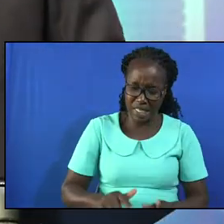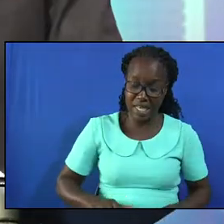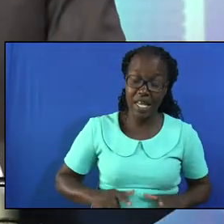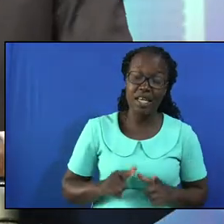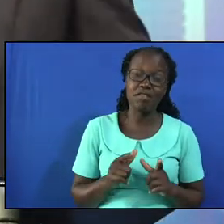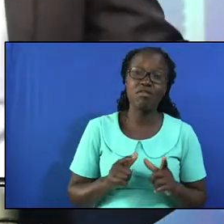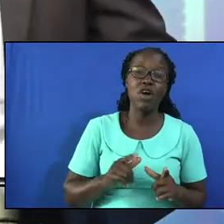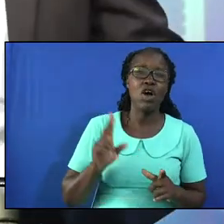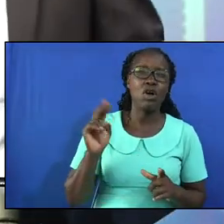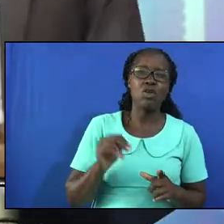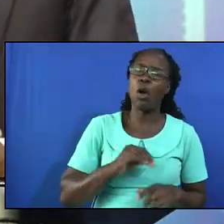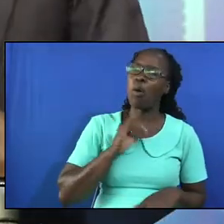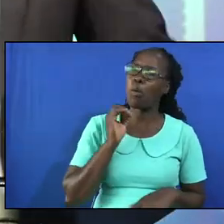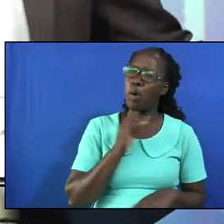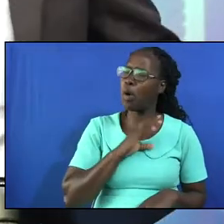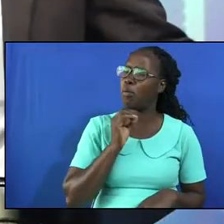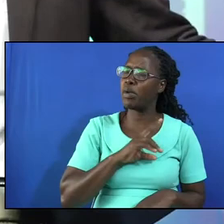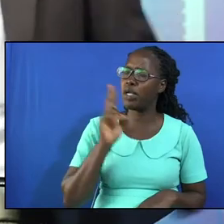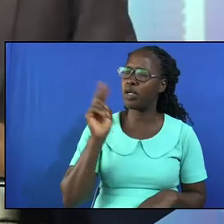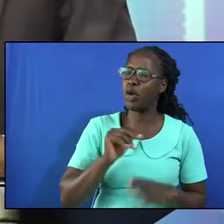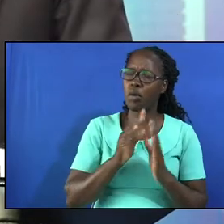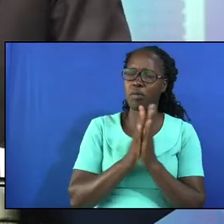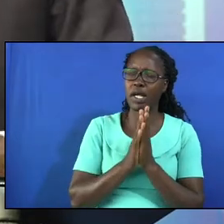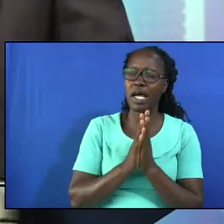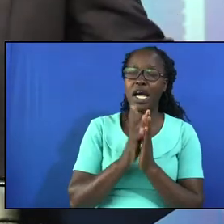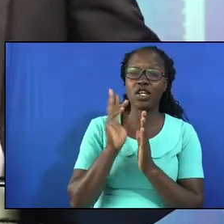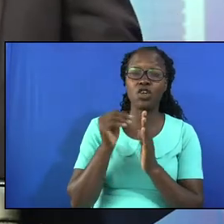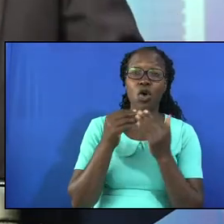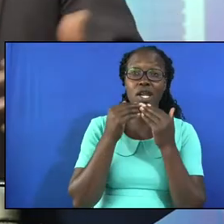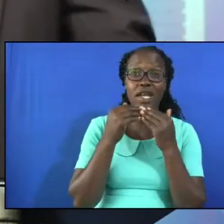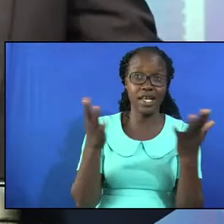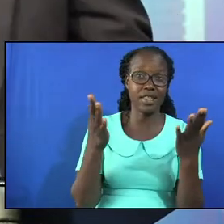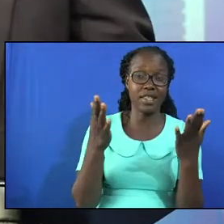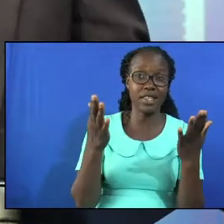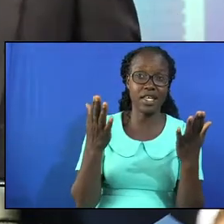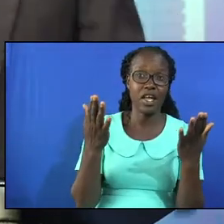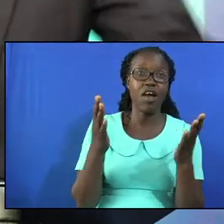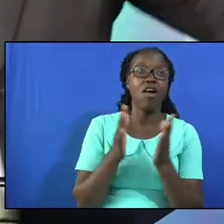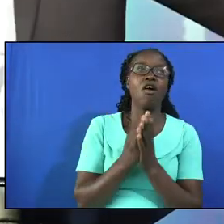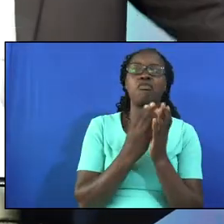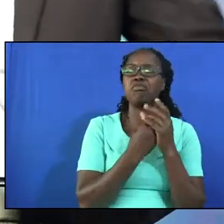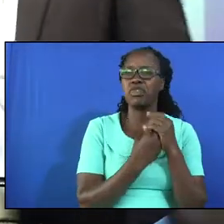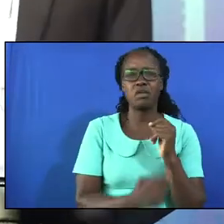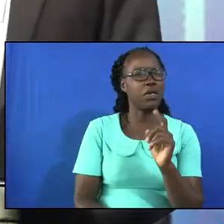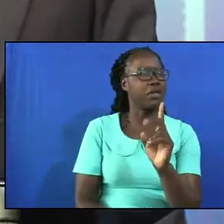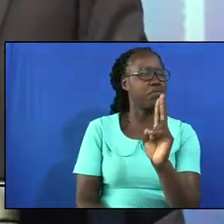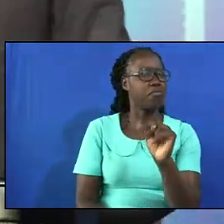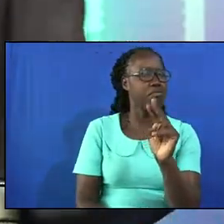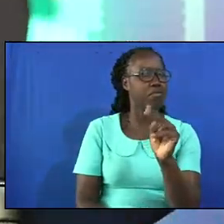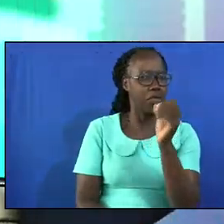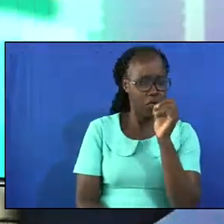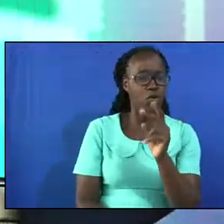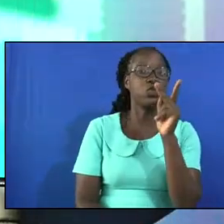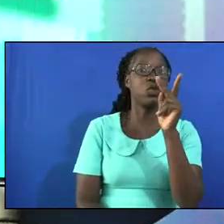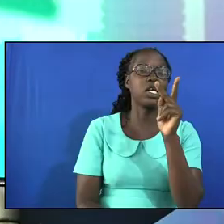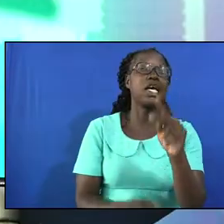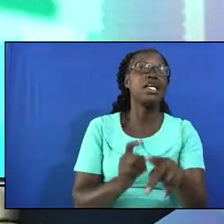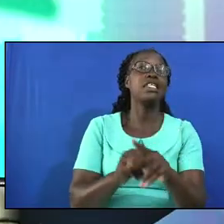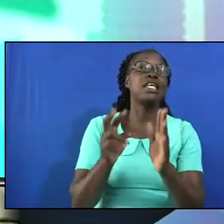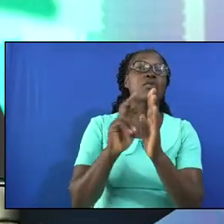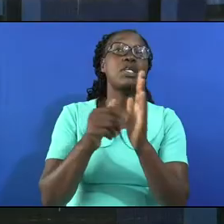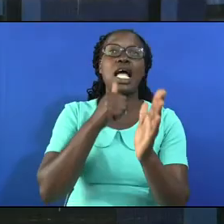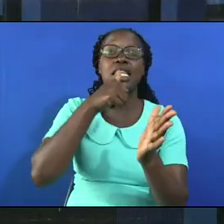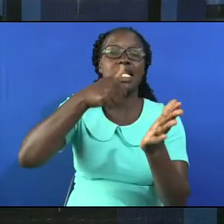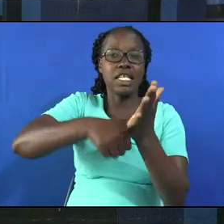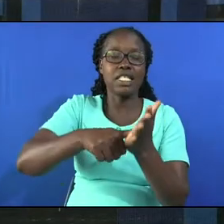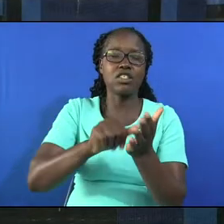life. No complaint, no prayer, and no nothing of desperation. He was okay. When you read the